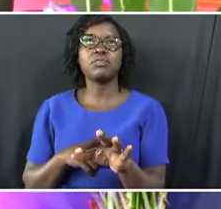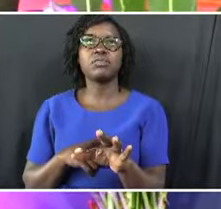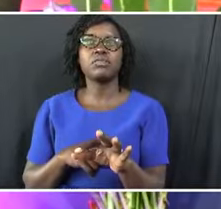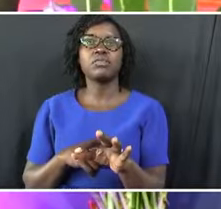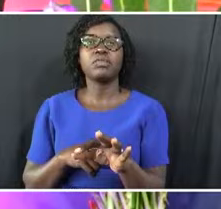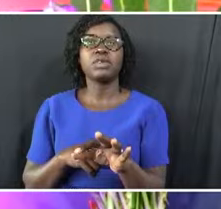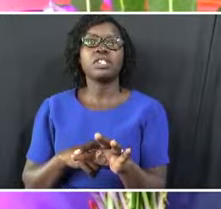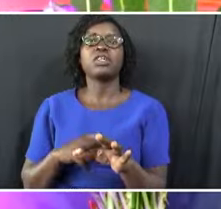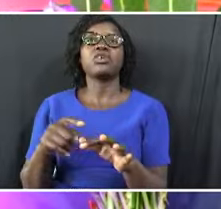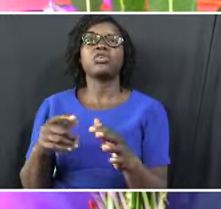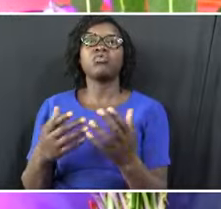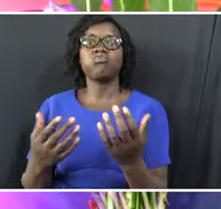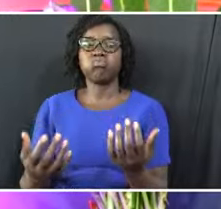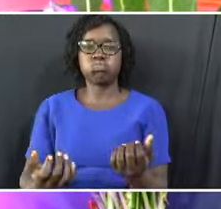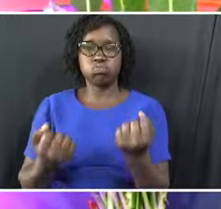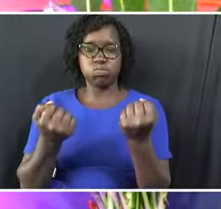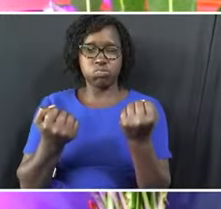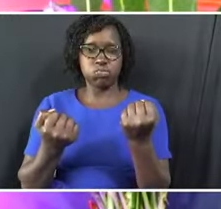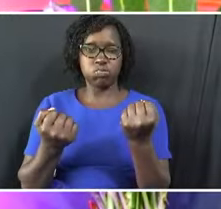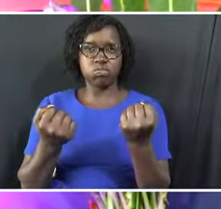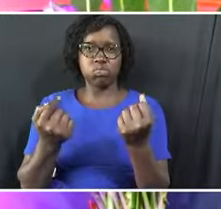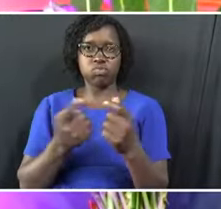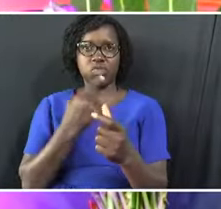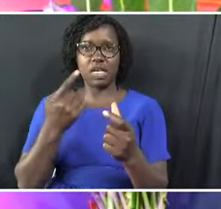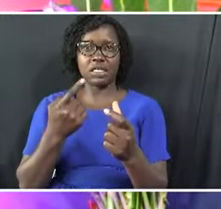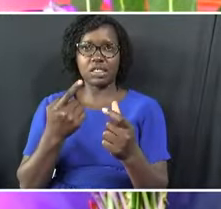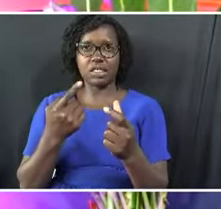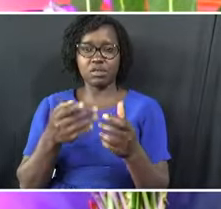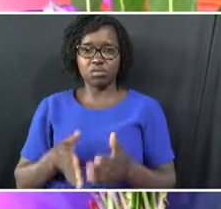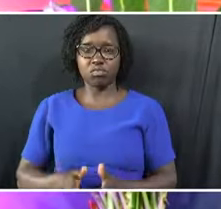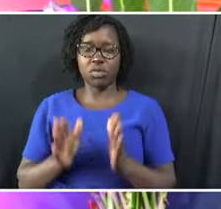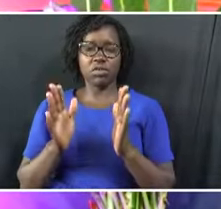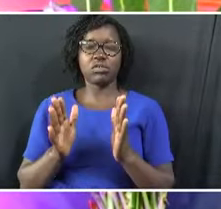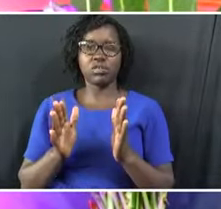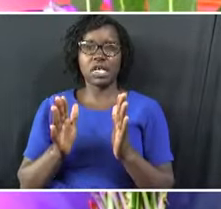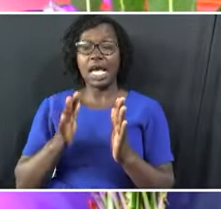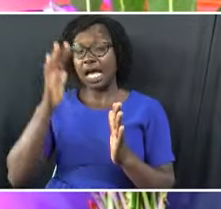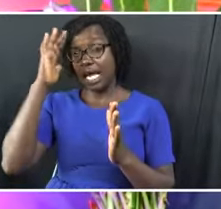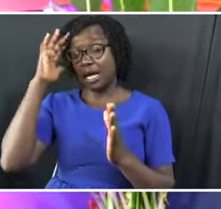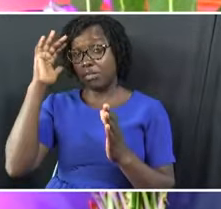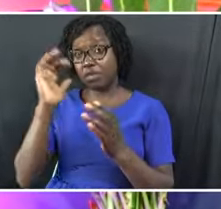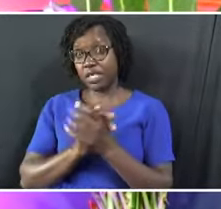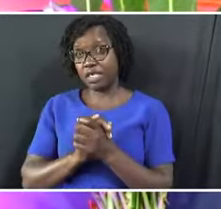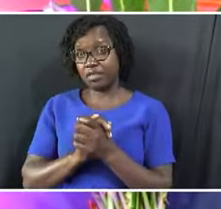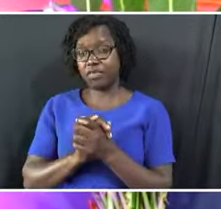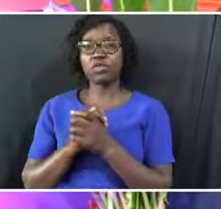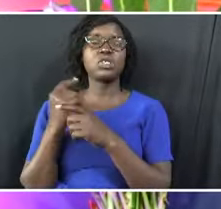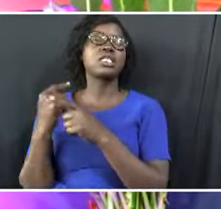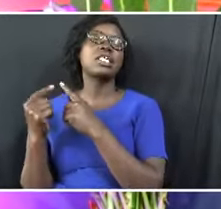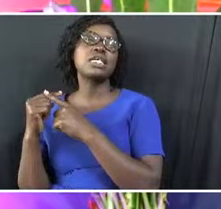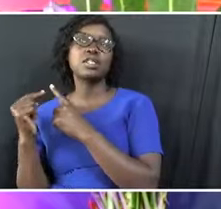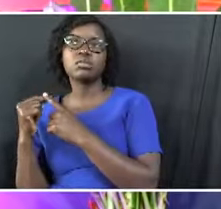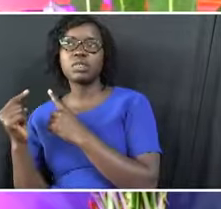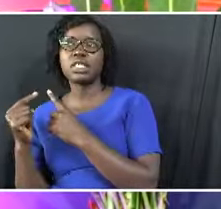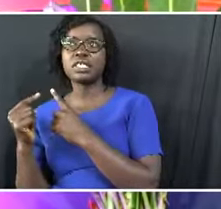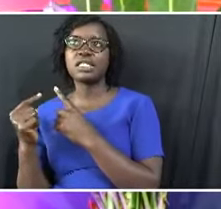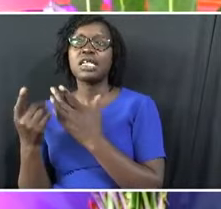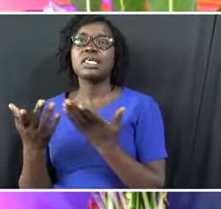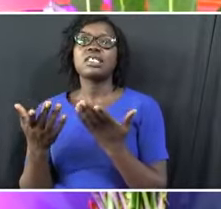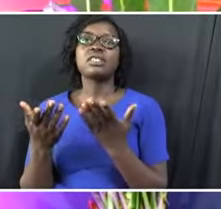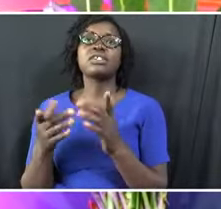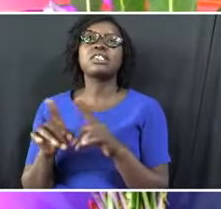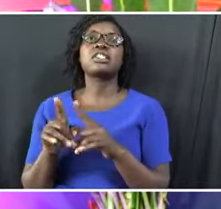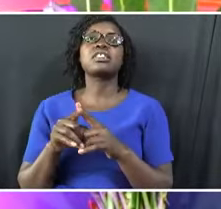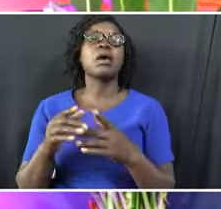beheld your first son or your first daughter. I want to believe this was the experience. This was the